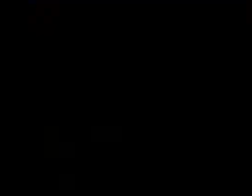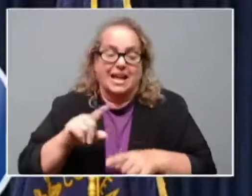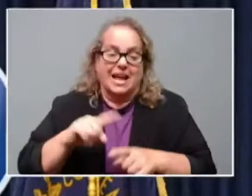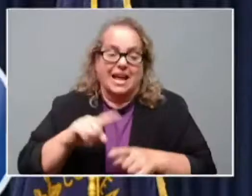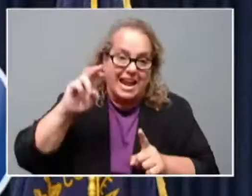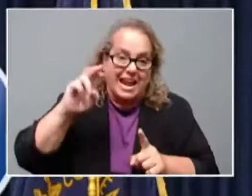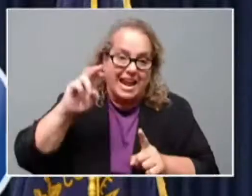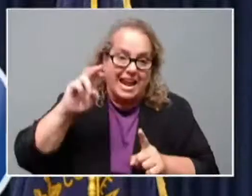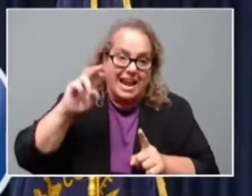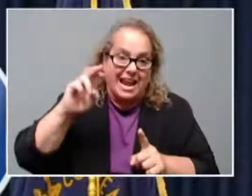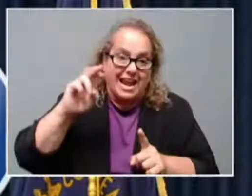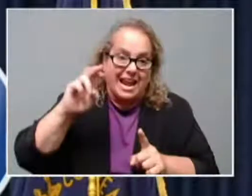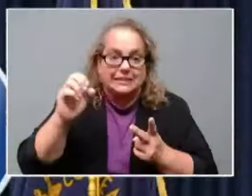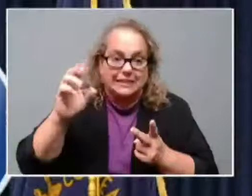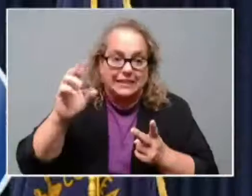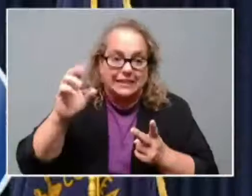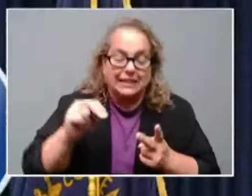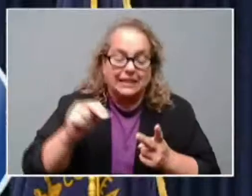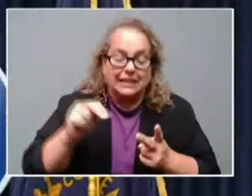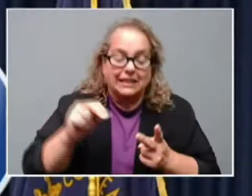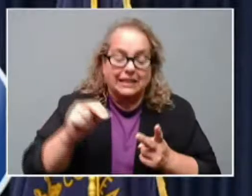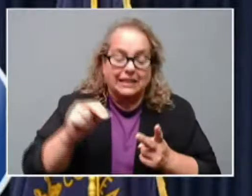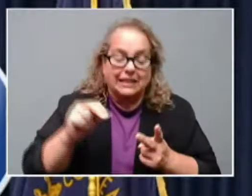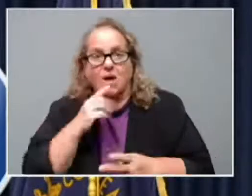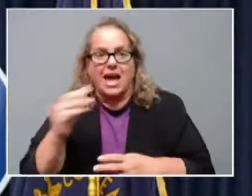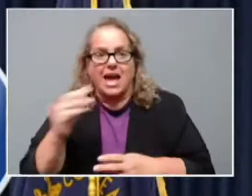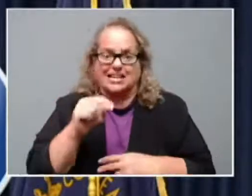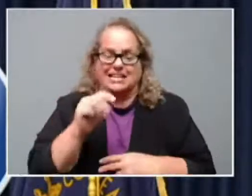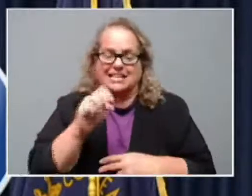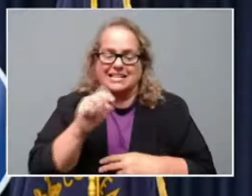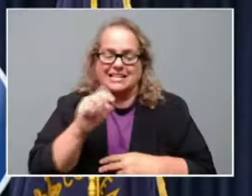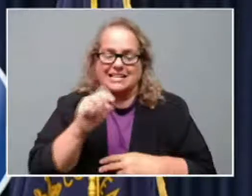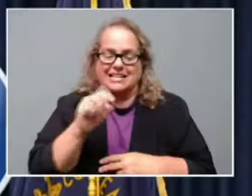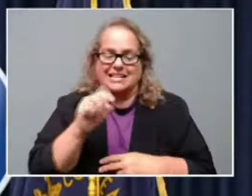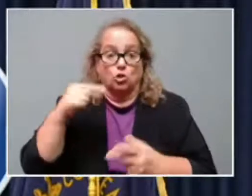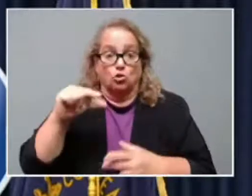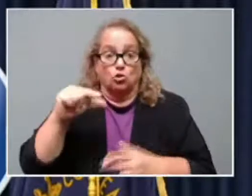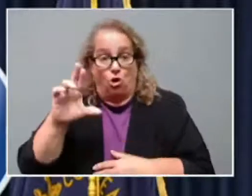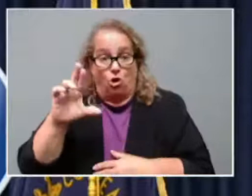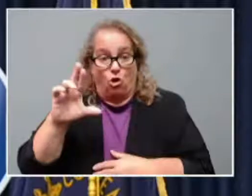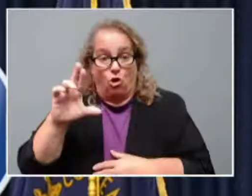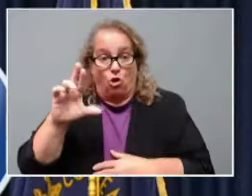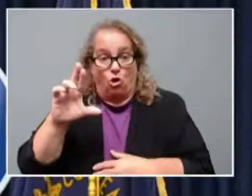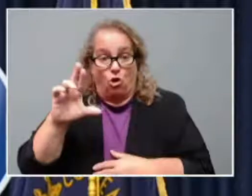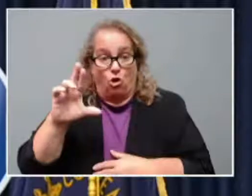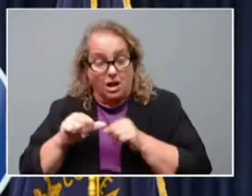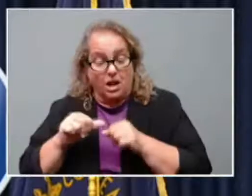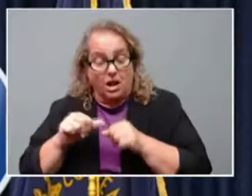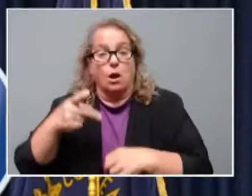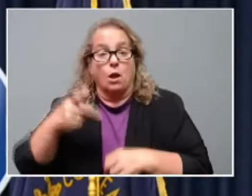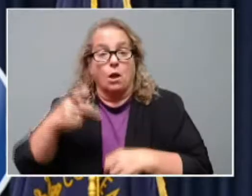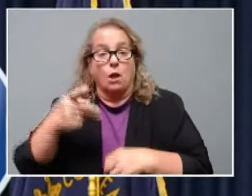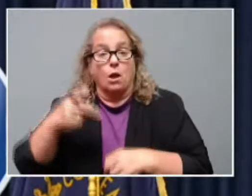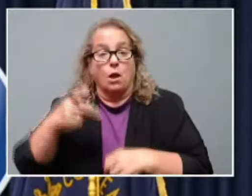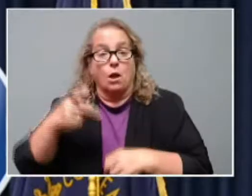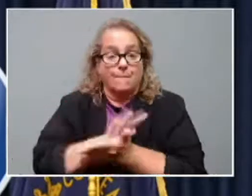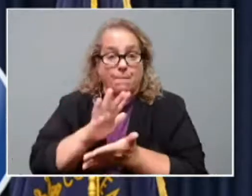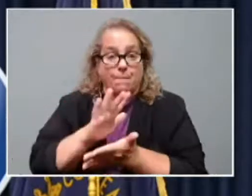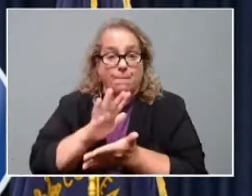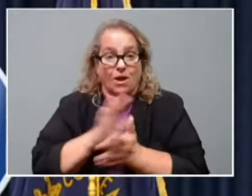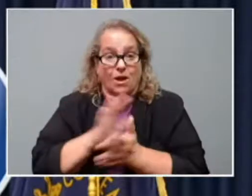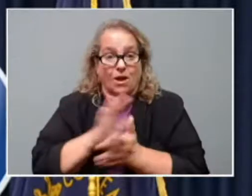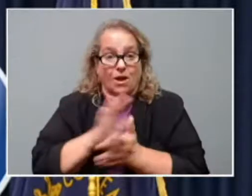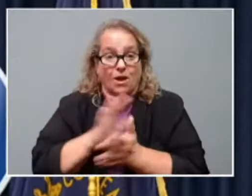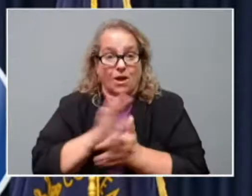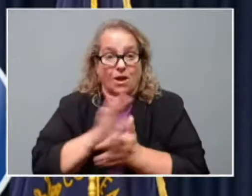Antonio, and Tempe, Arizona. In the Green River region, Pratt Paper announced the largest investment in Western Kentucky in more than